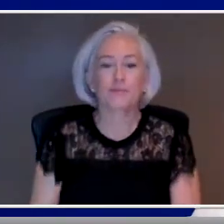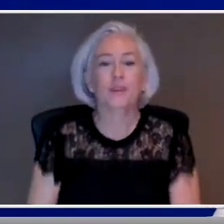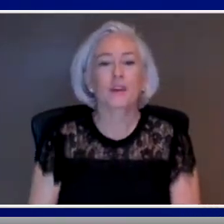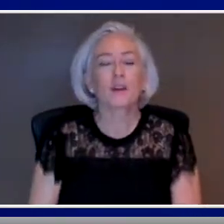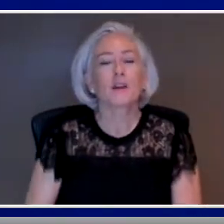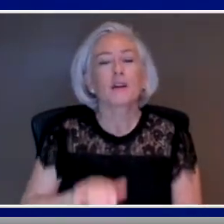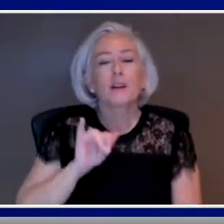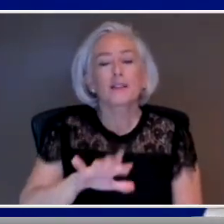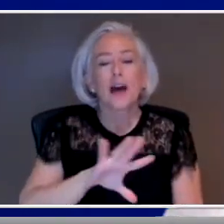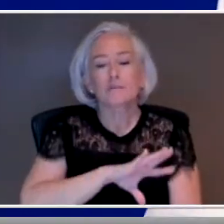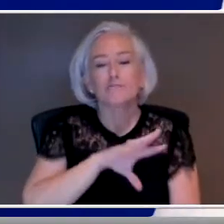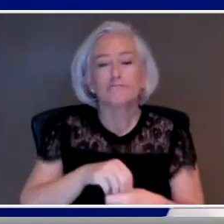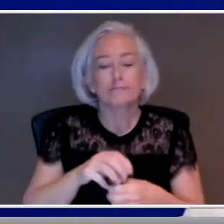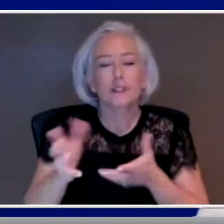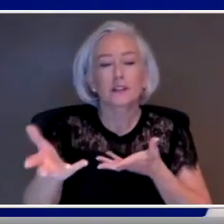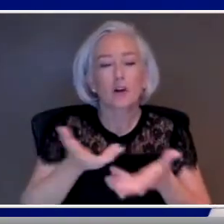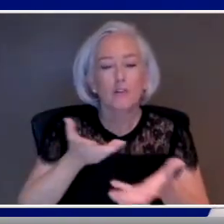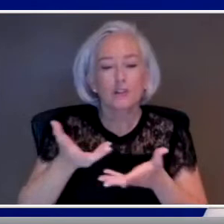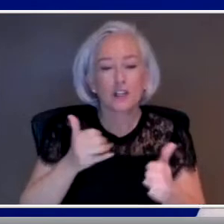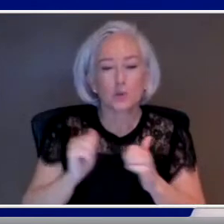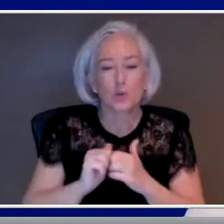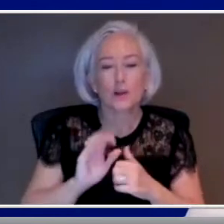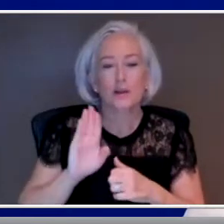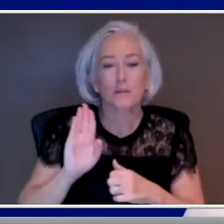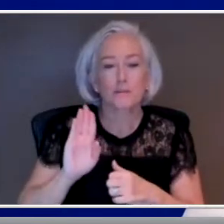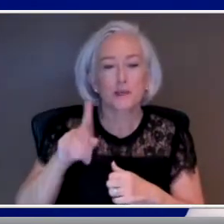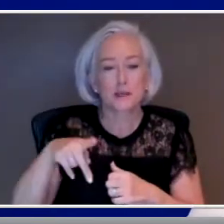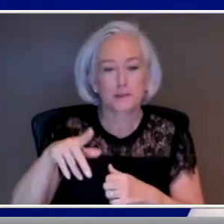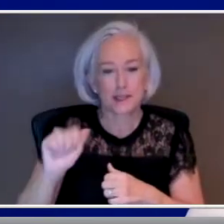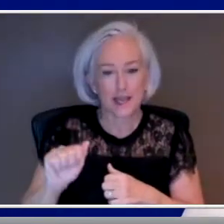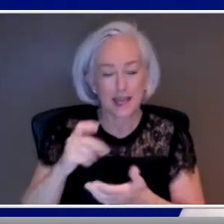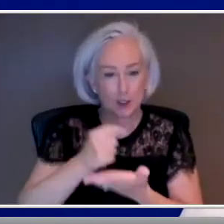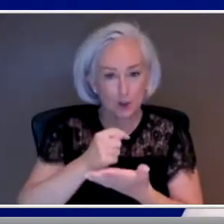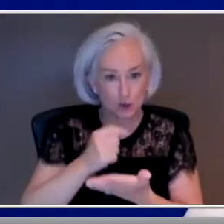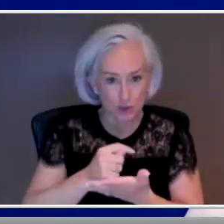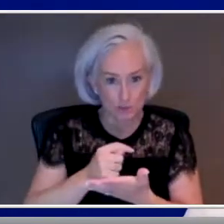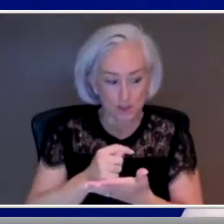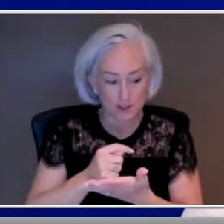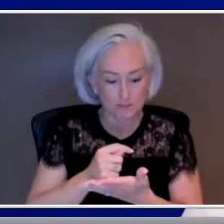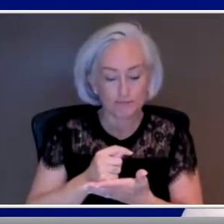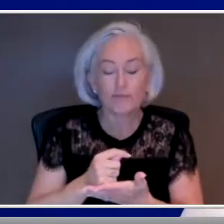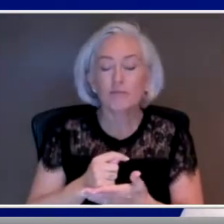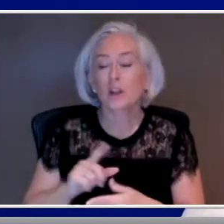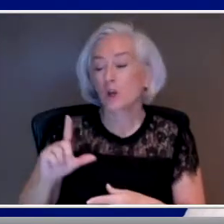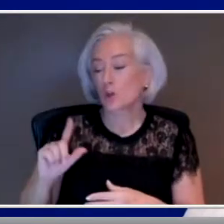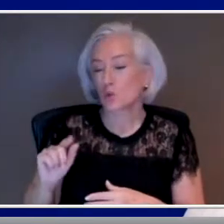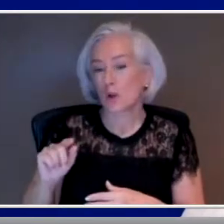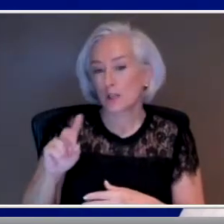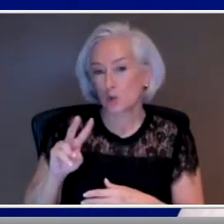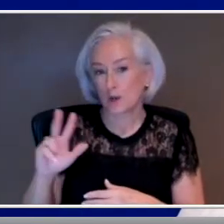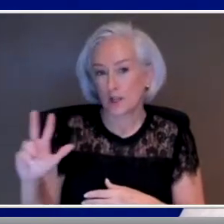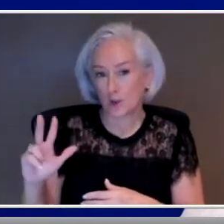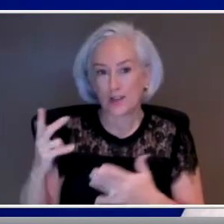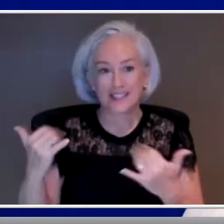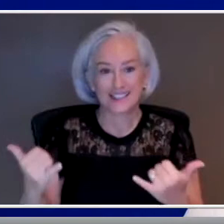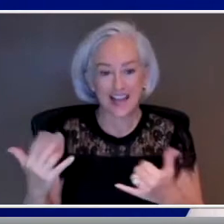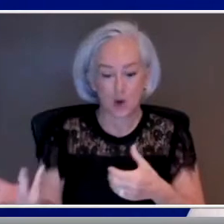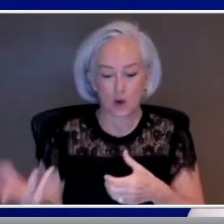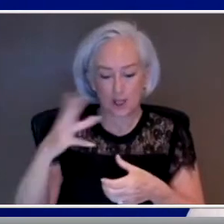with BPH treatment over the years, and actually 2023 was the first year it's now included in the AUA